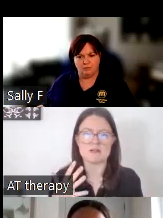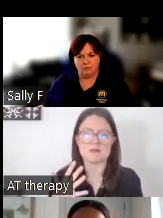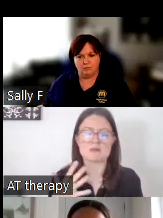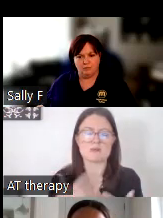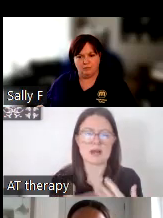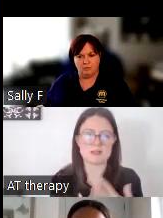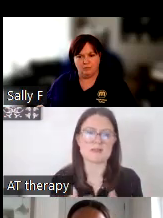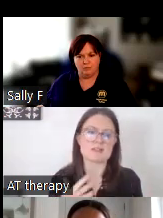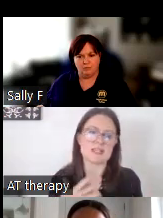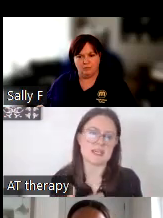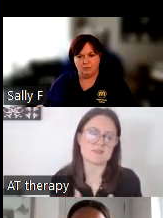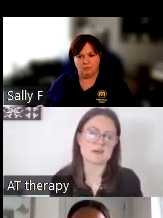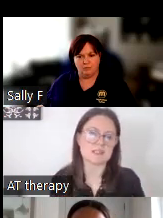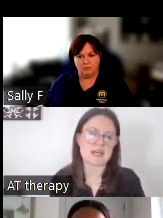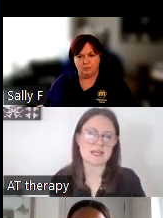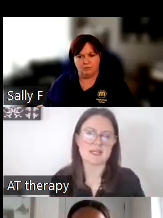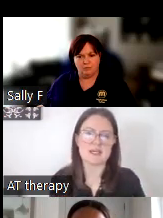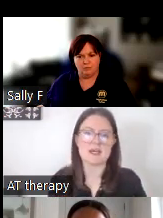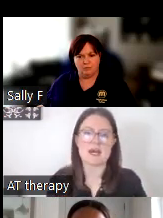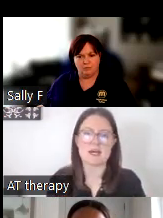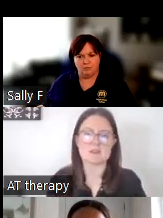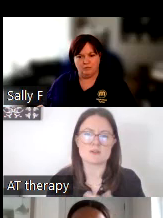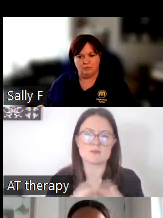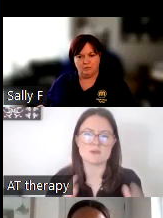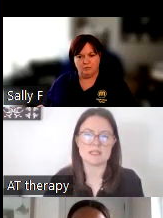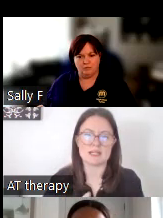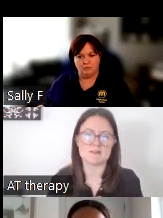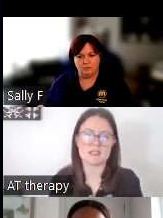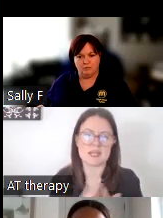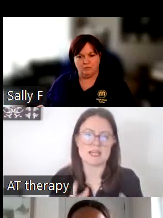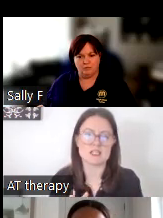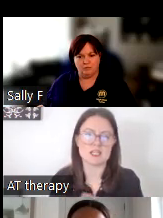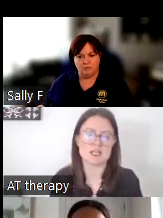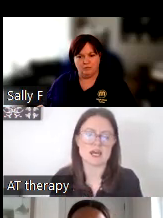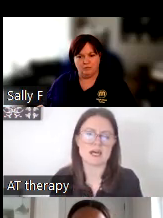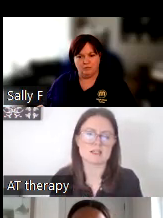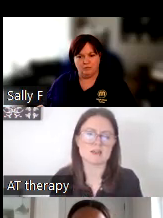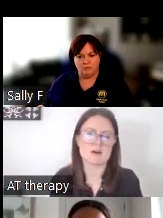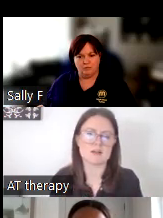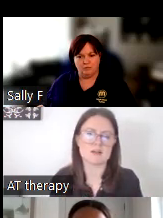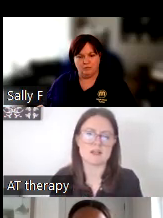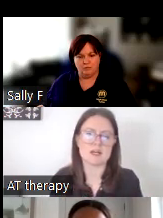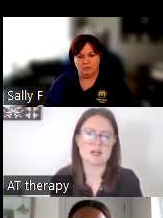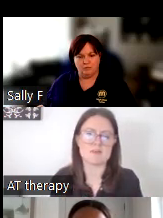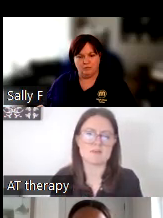she would rapidly fatigue throughout the day. So towards the end of the day, she had a